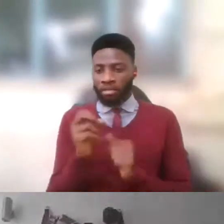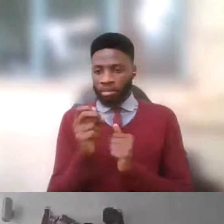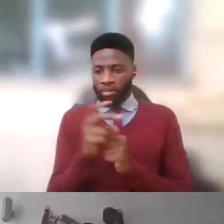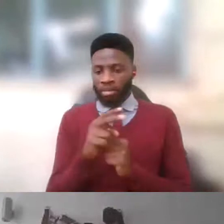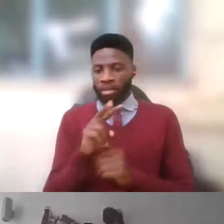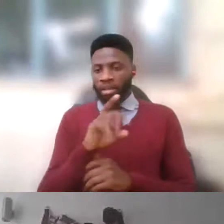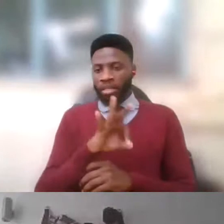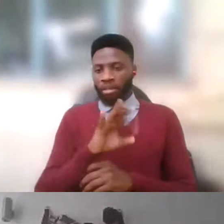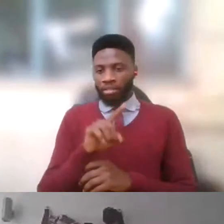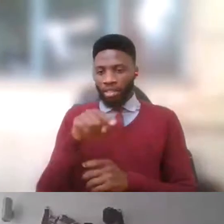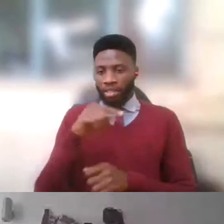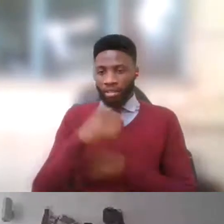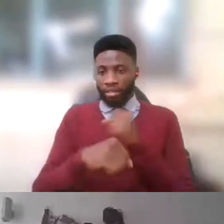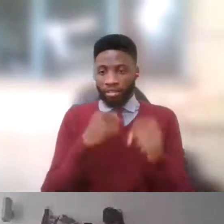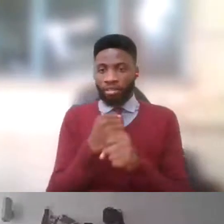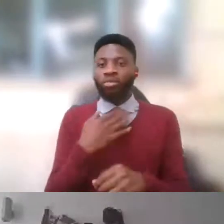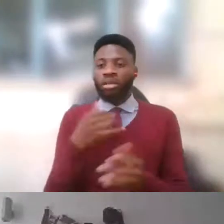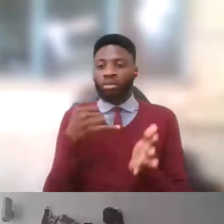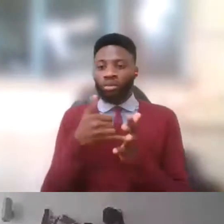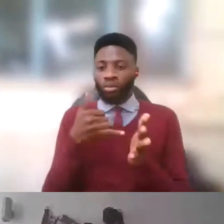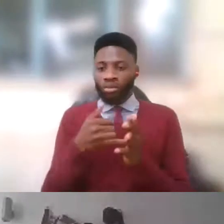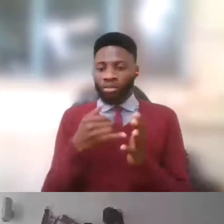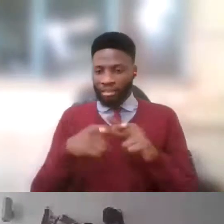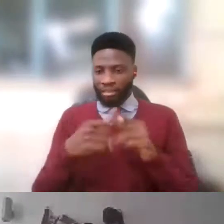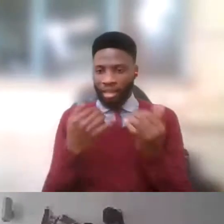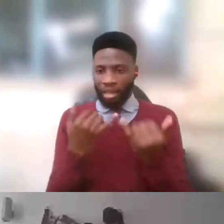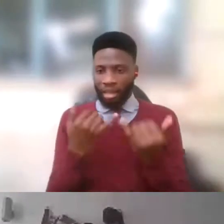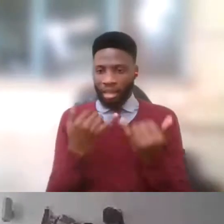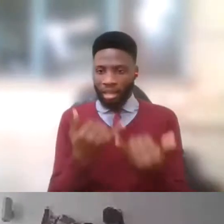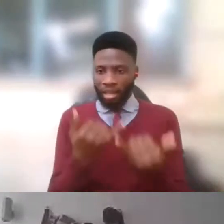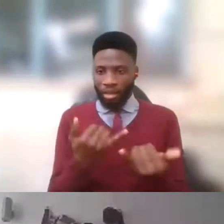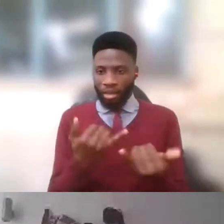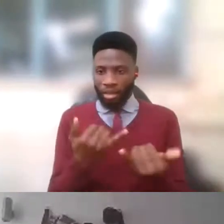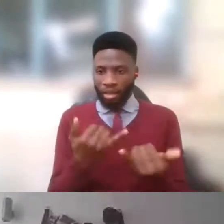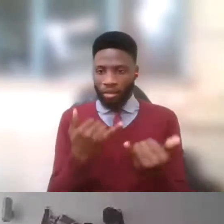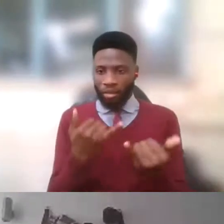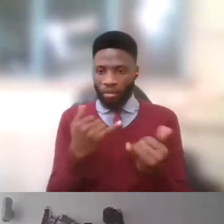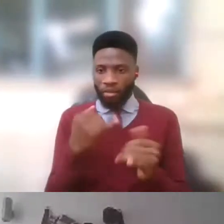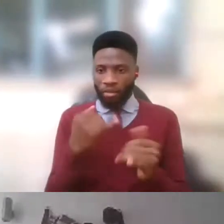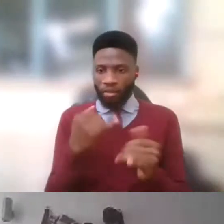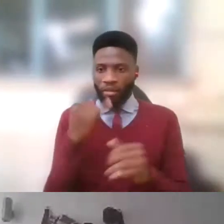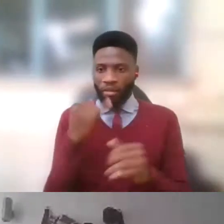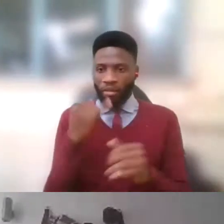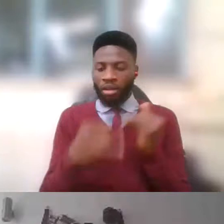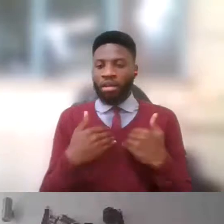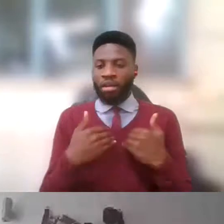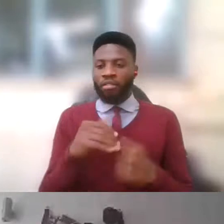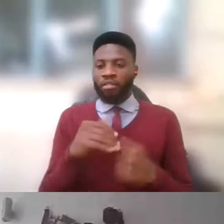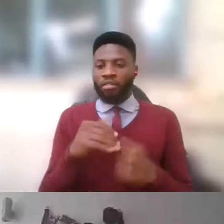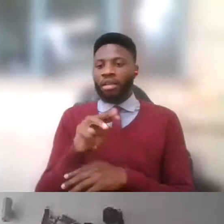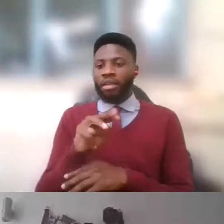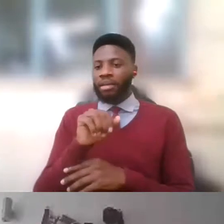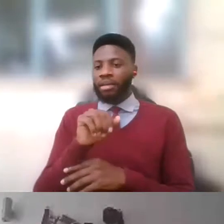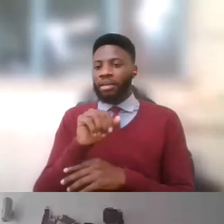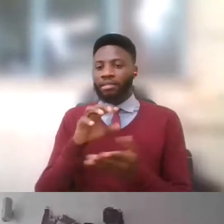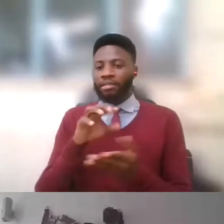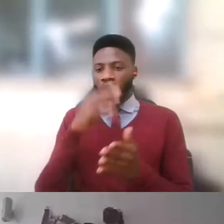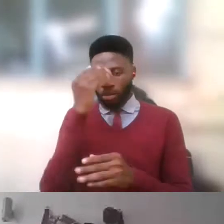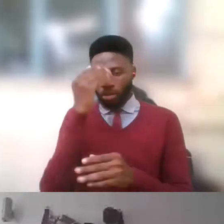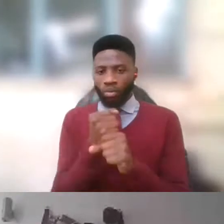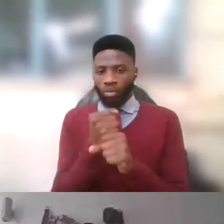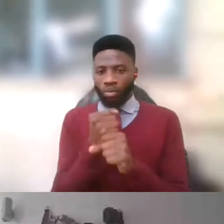currently, I'm the philanthropies lead at Microsoft, which means I support our CSR activities